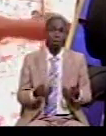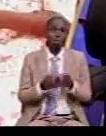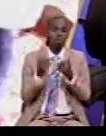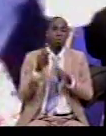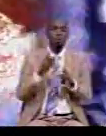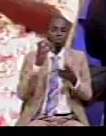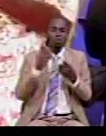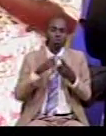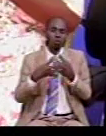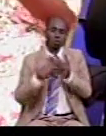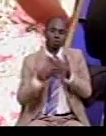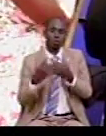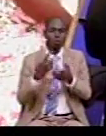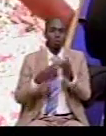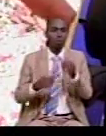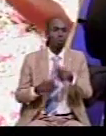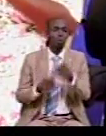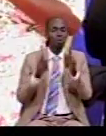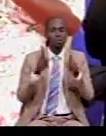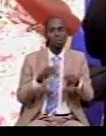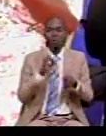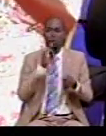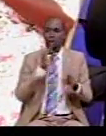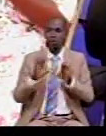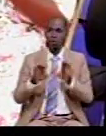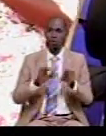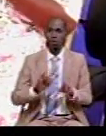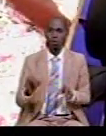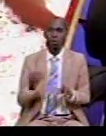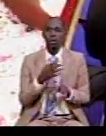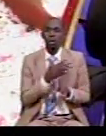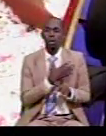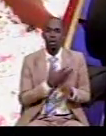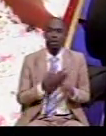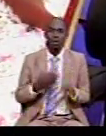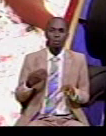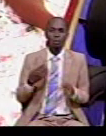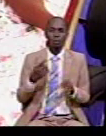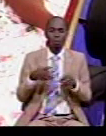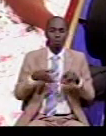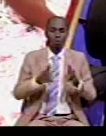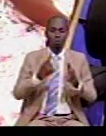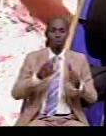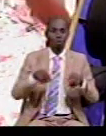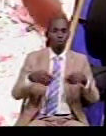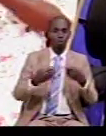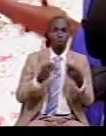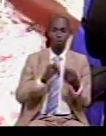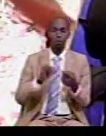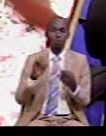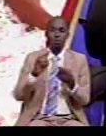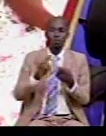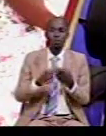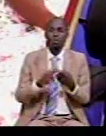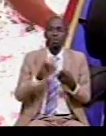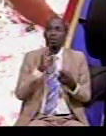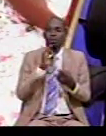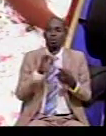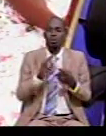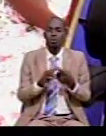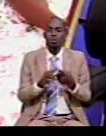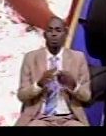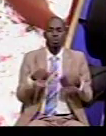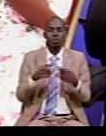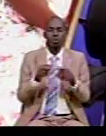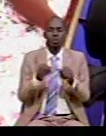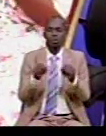we are moving to is going to areas where you make the competition irrelevant. So if someone wants to know what you are doing